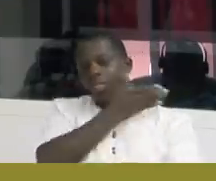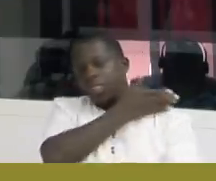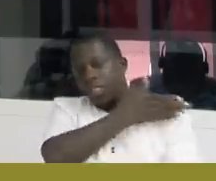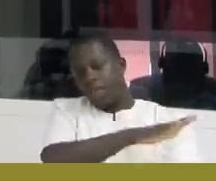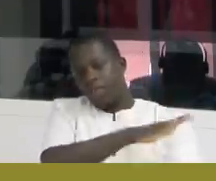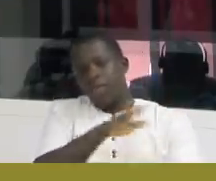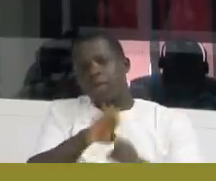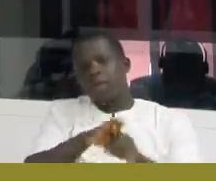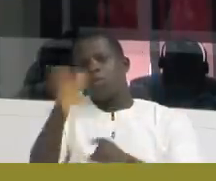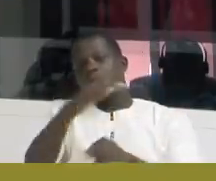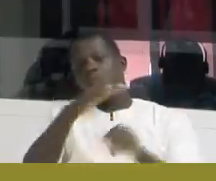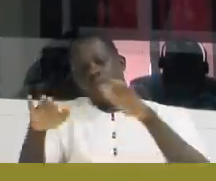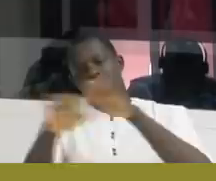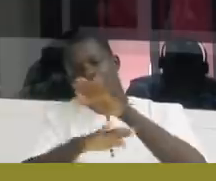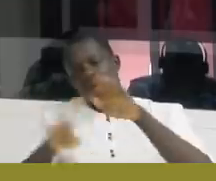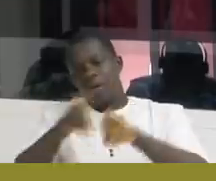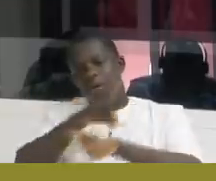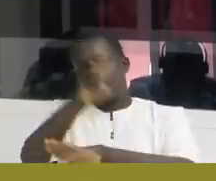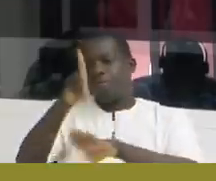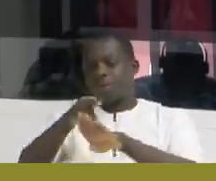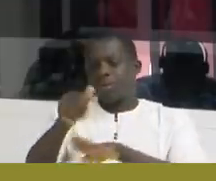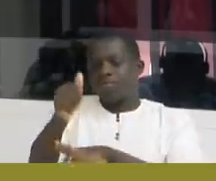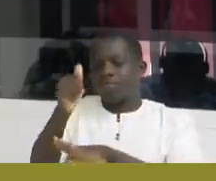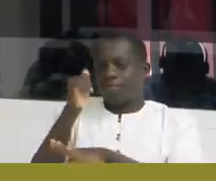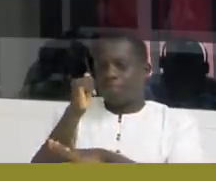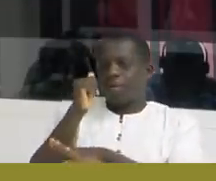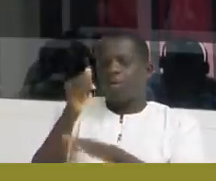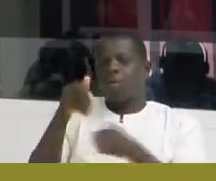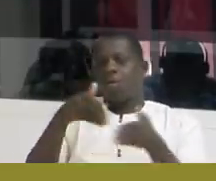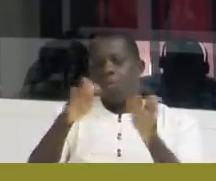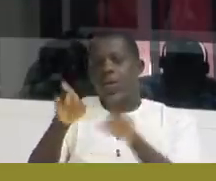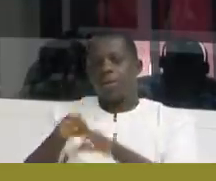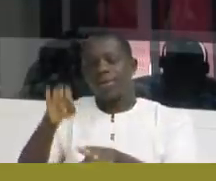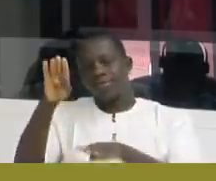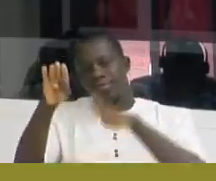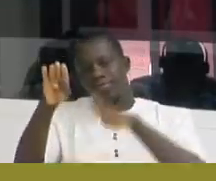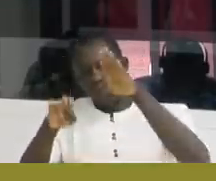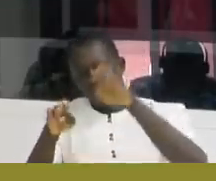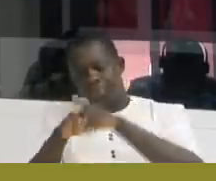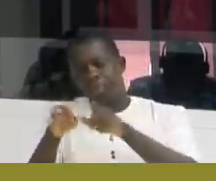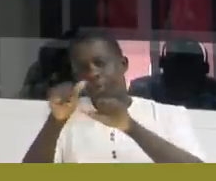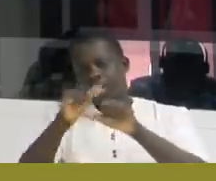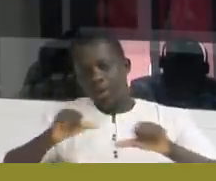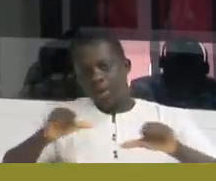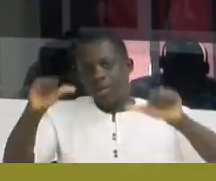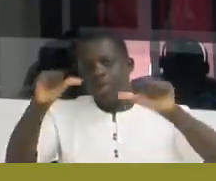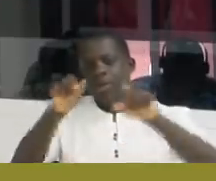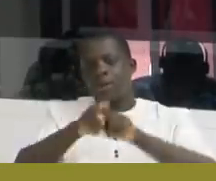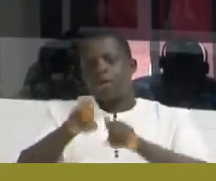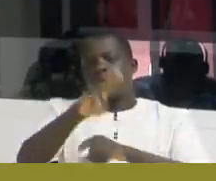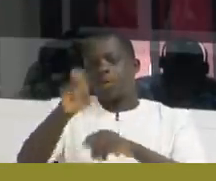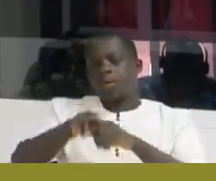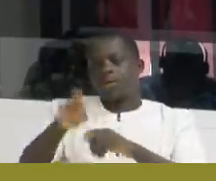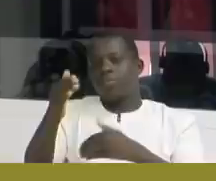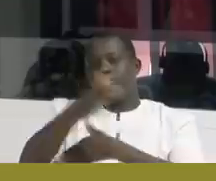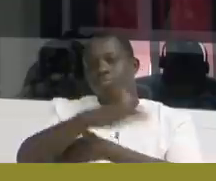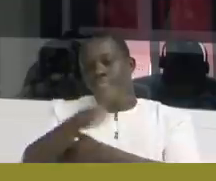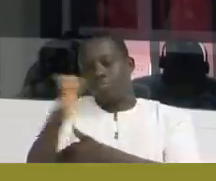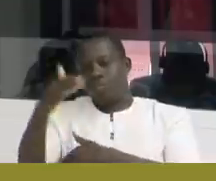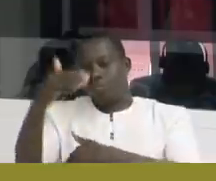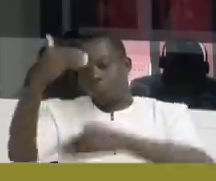He went downstairs to the back staircase, not the front staircase of the